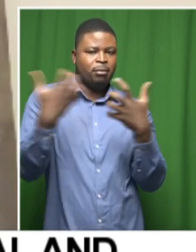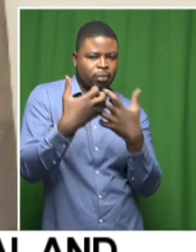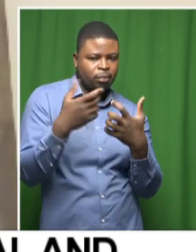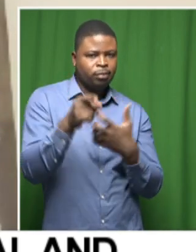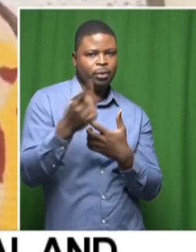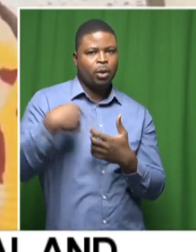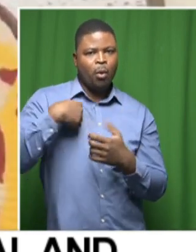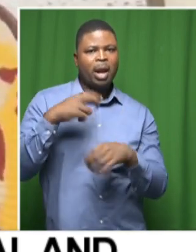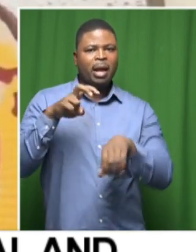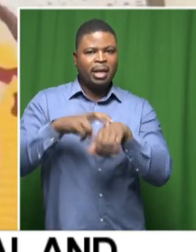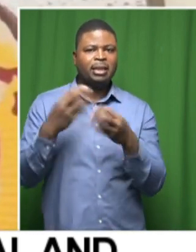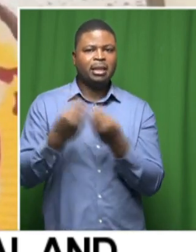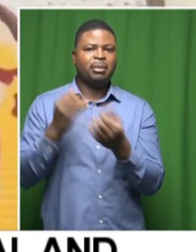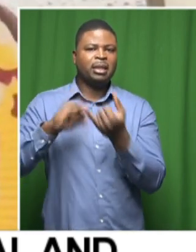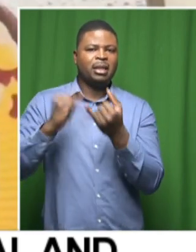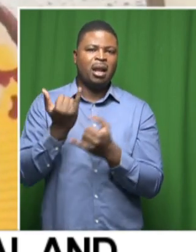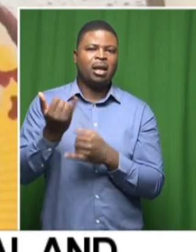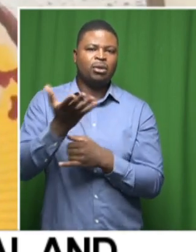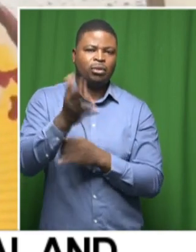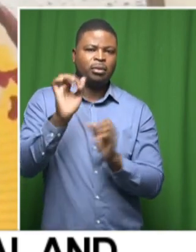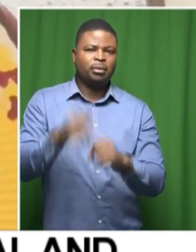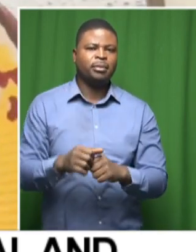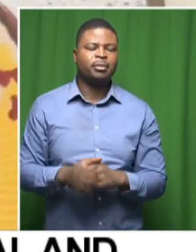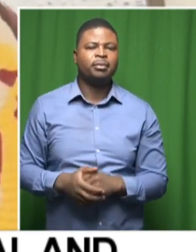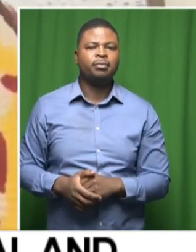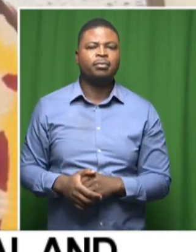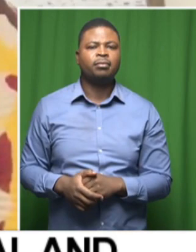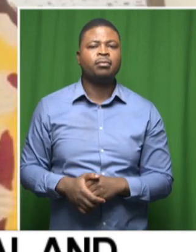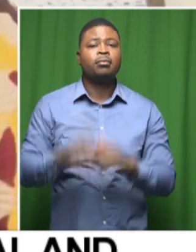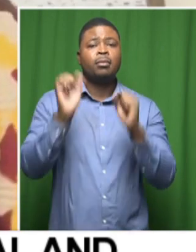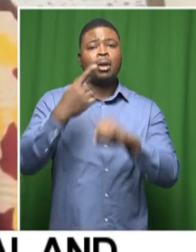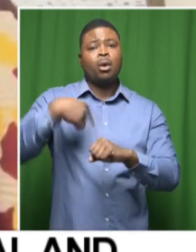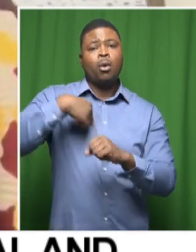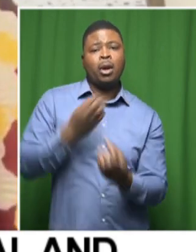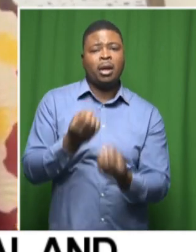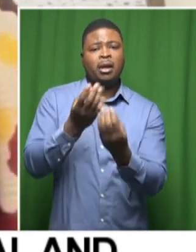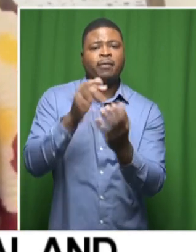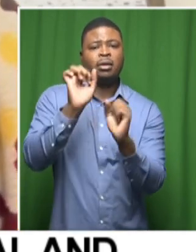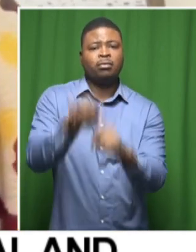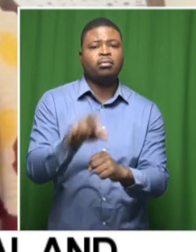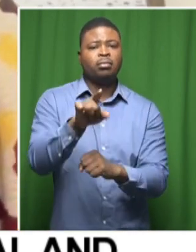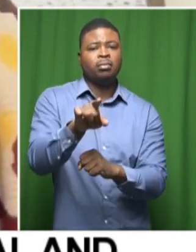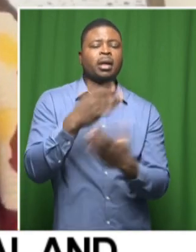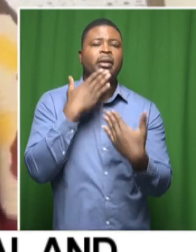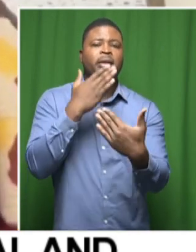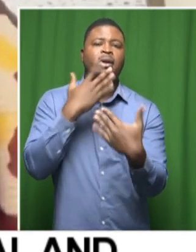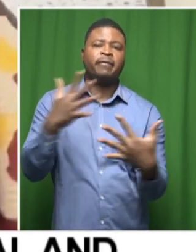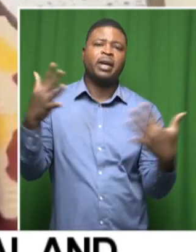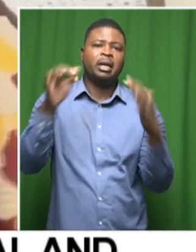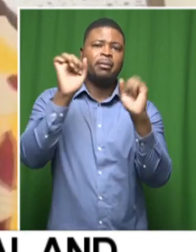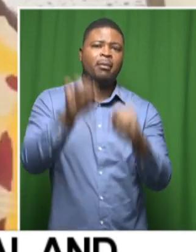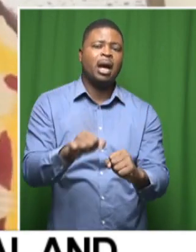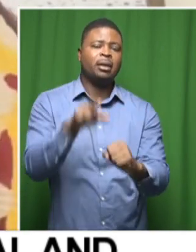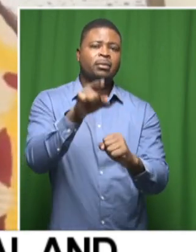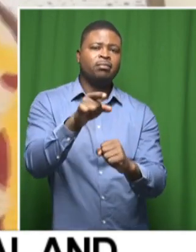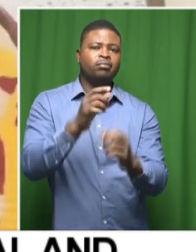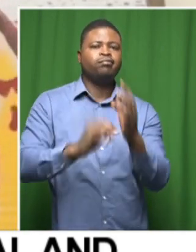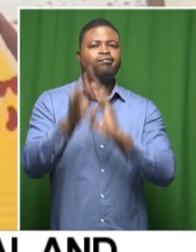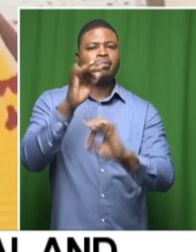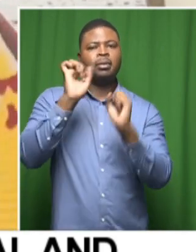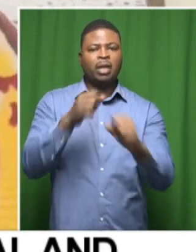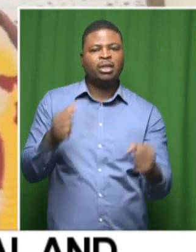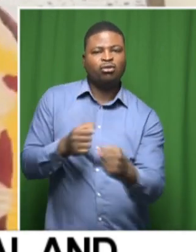that we need. Yeah, we got to leave it there. Fabulous food for thought you've given us there. Thank you so very, very much for speaking to us. Strategy Director